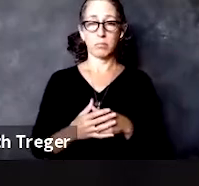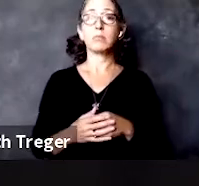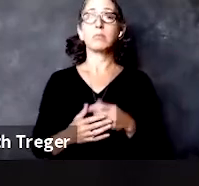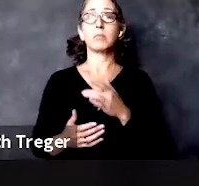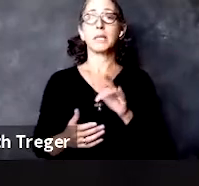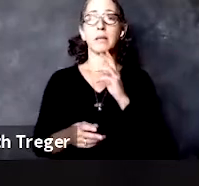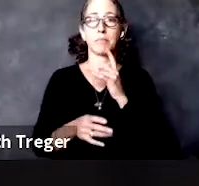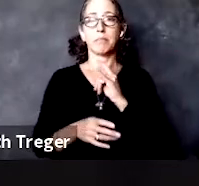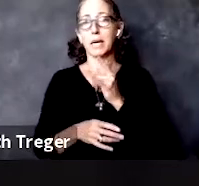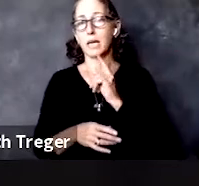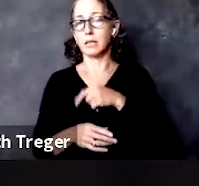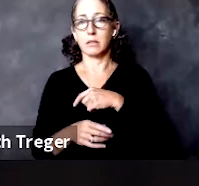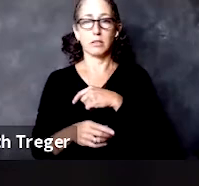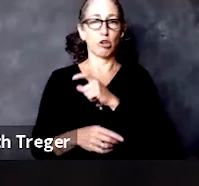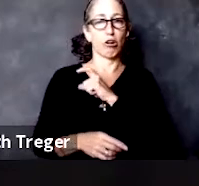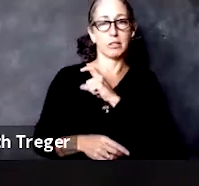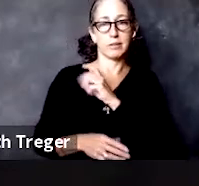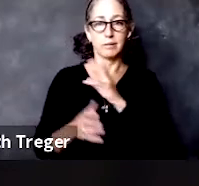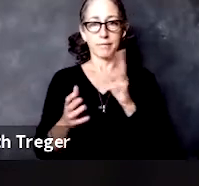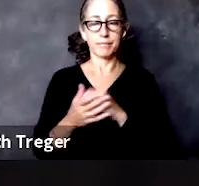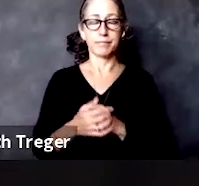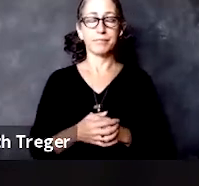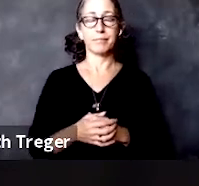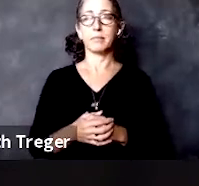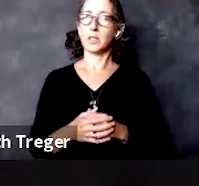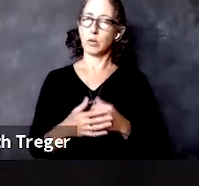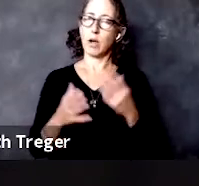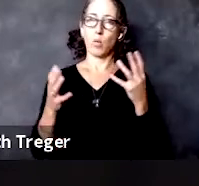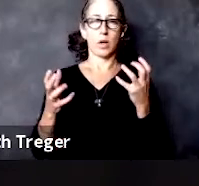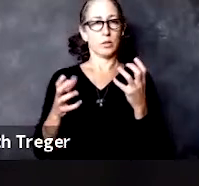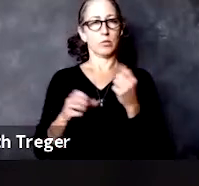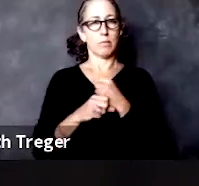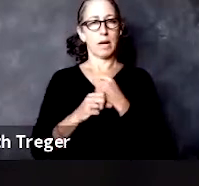maintenance, in the guards. So I figured I wanted to do a piece about it.